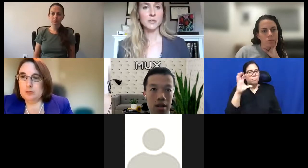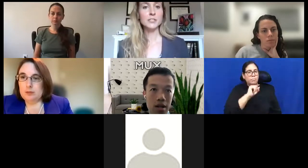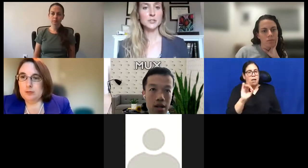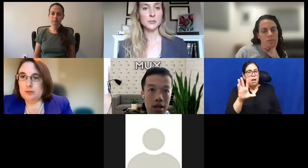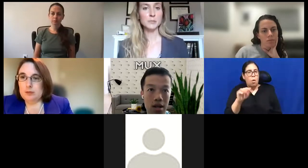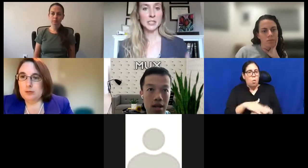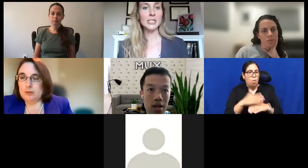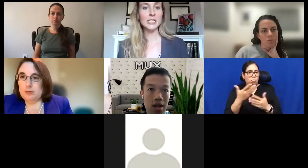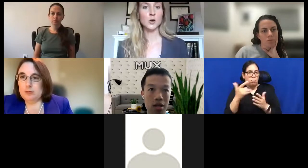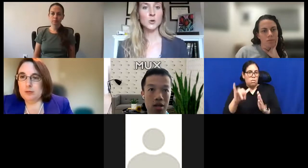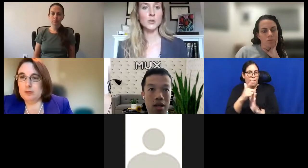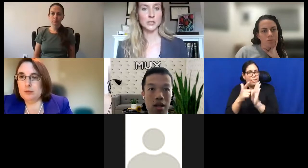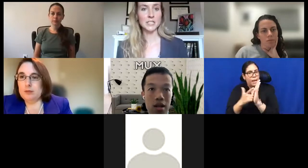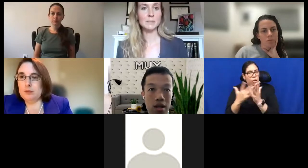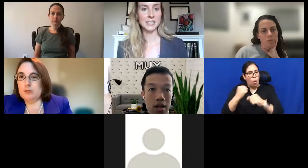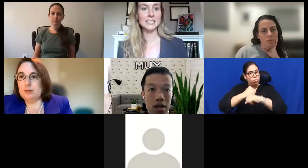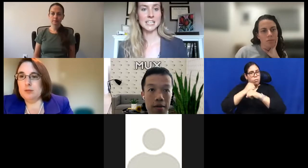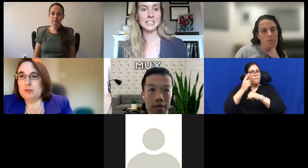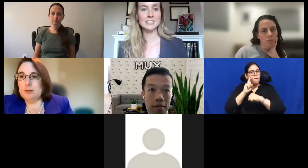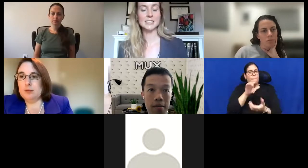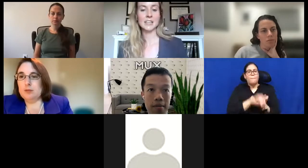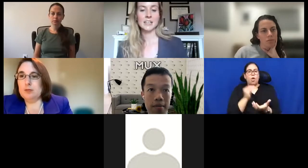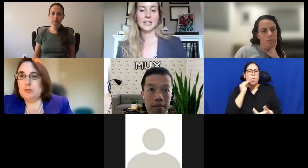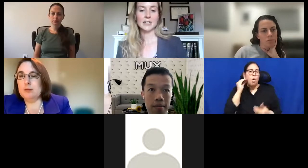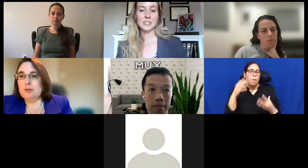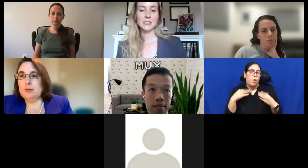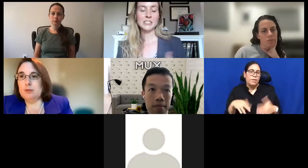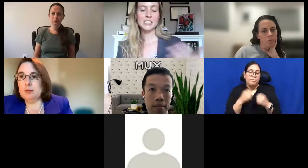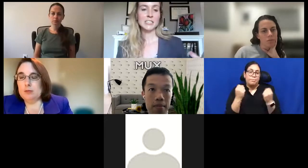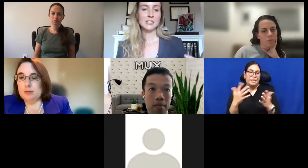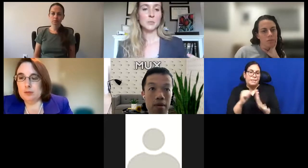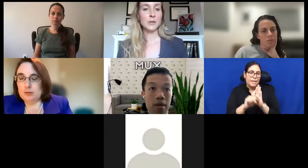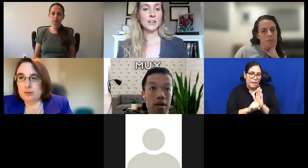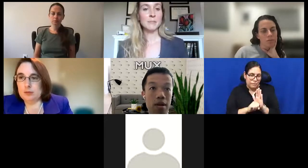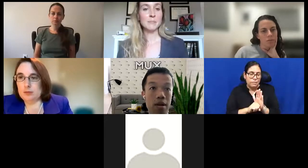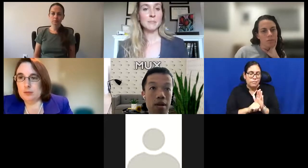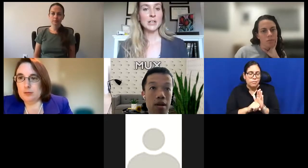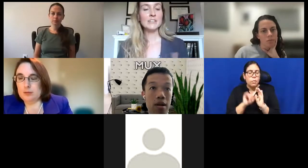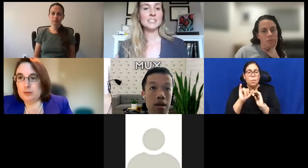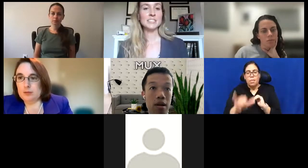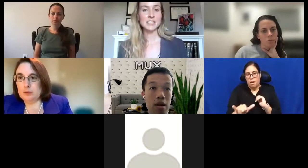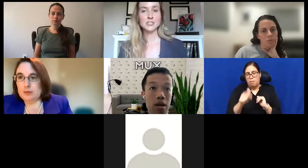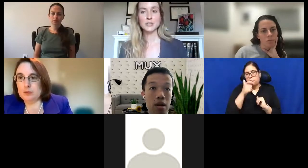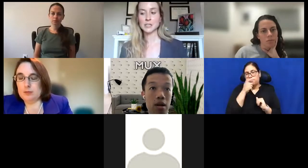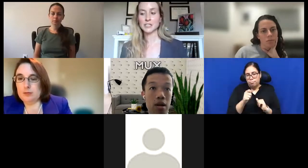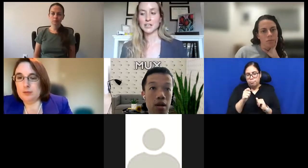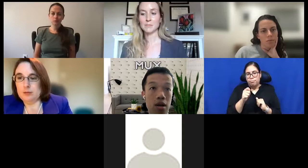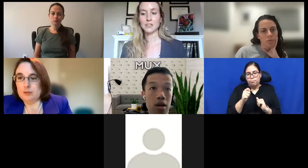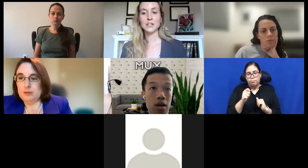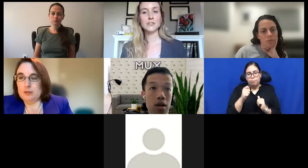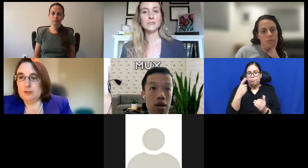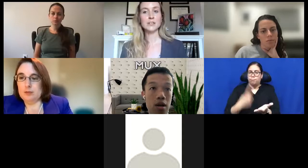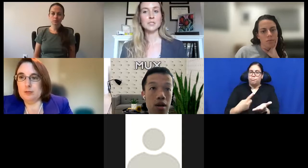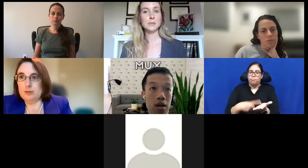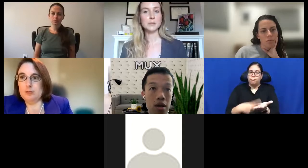protections afforded to married homeowners in many states. And so I just think that's an important part of the discussion, where